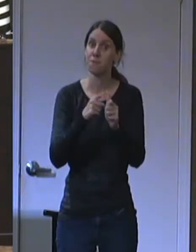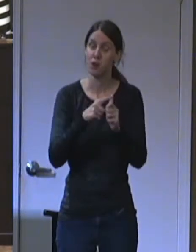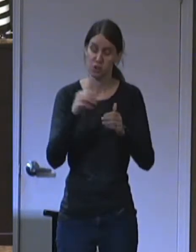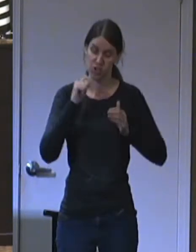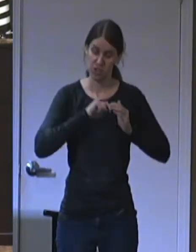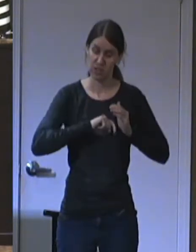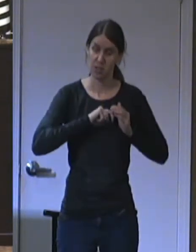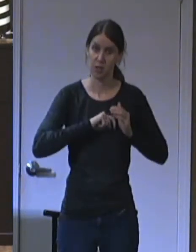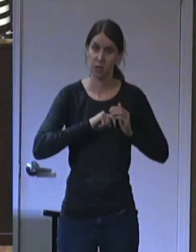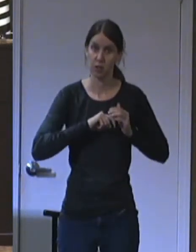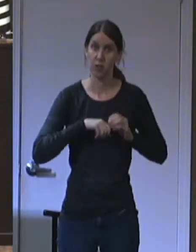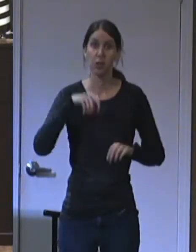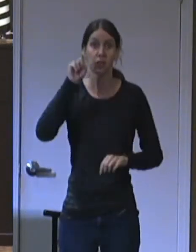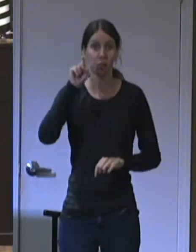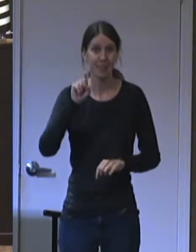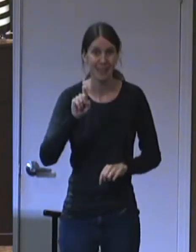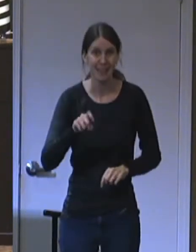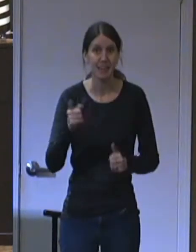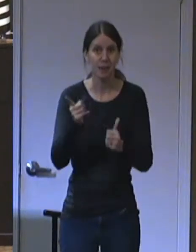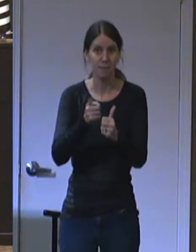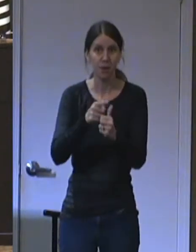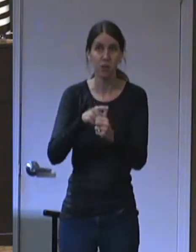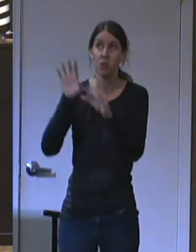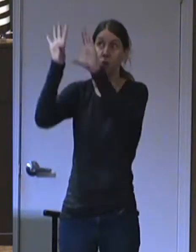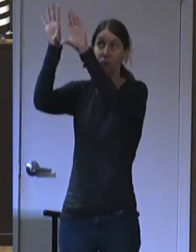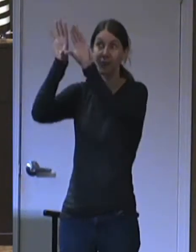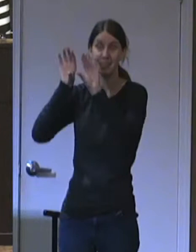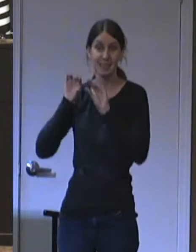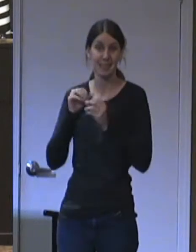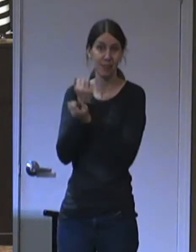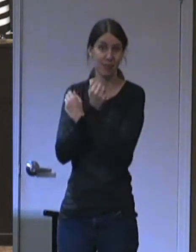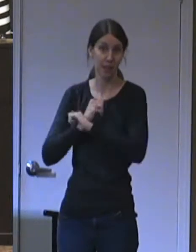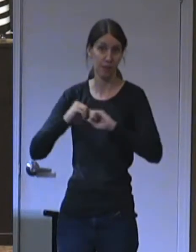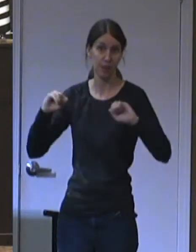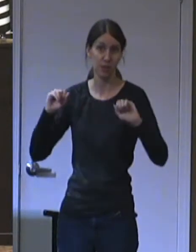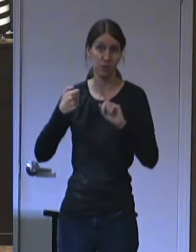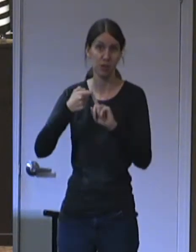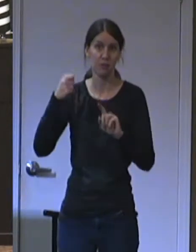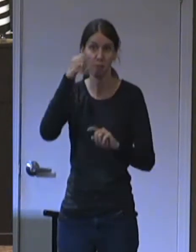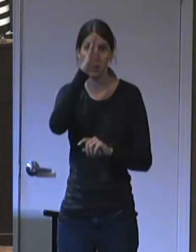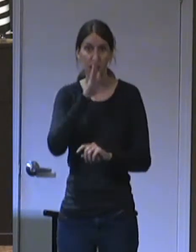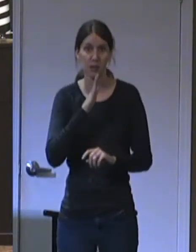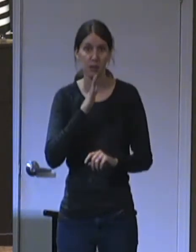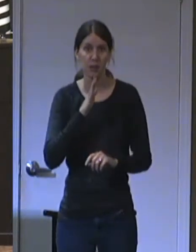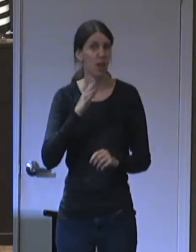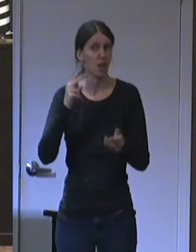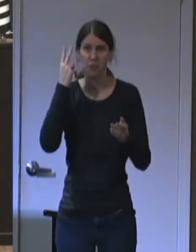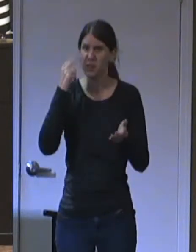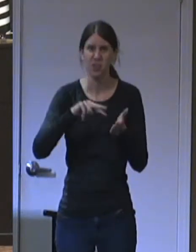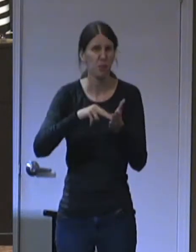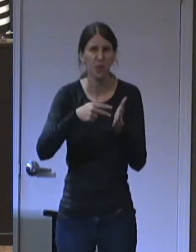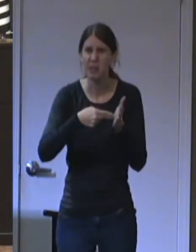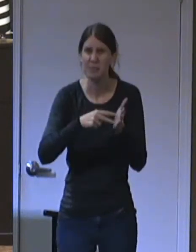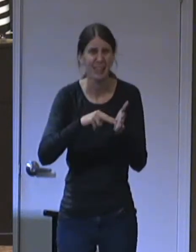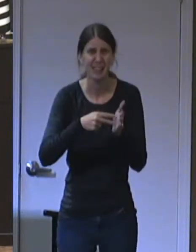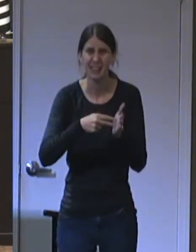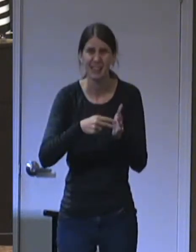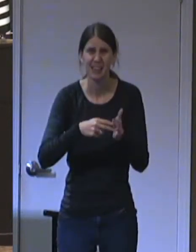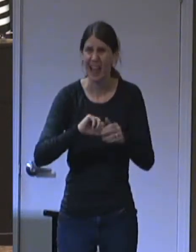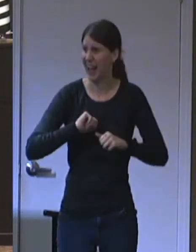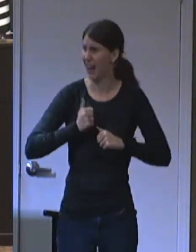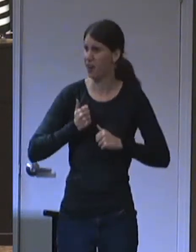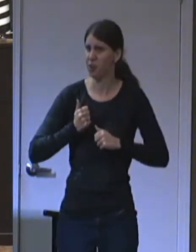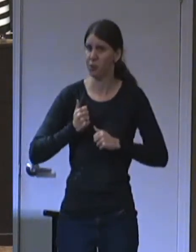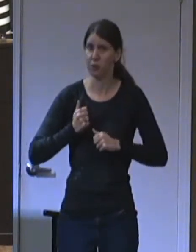don't get that without receiving salvation from Him. If you don't know what that means or you don't understand how to do